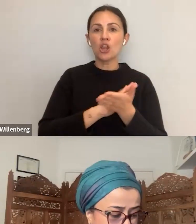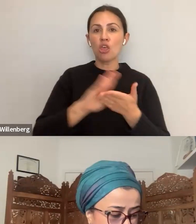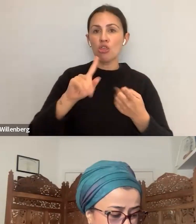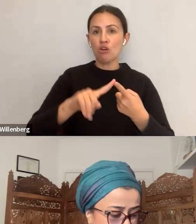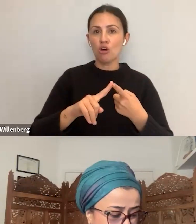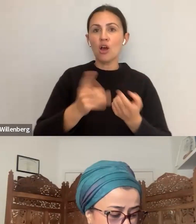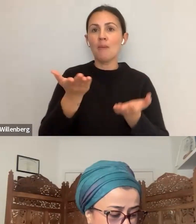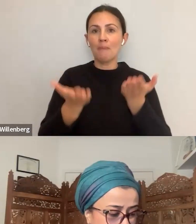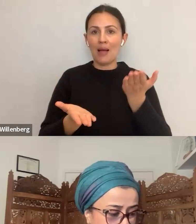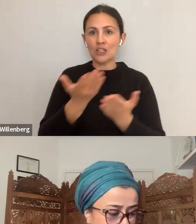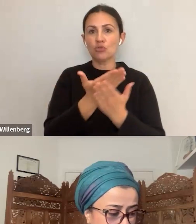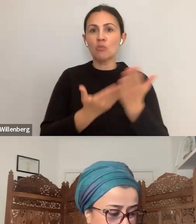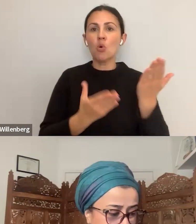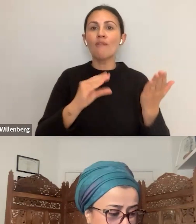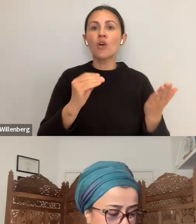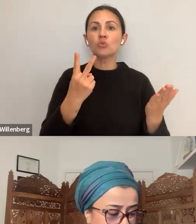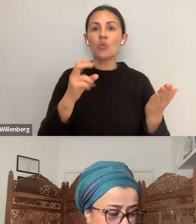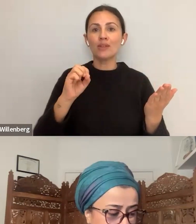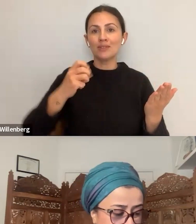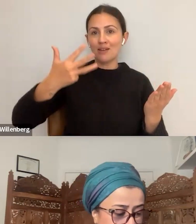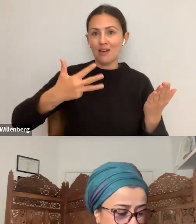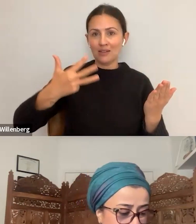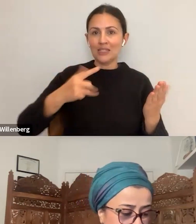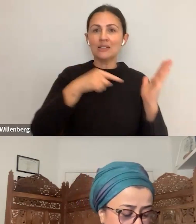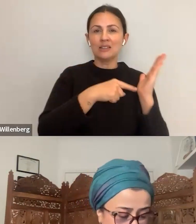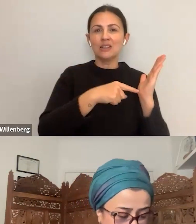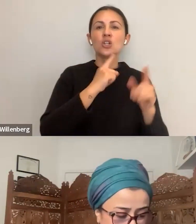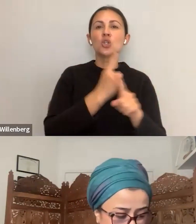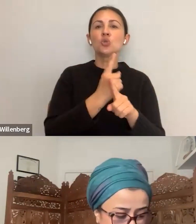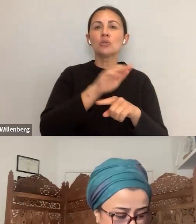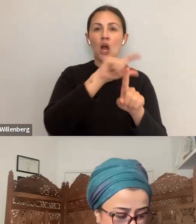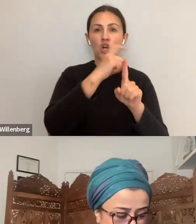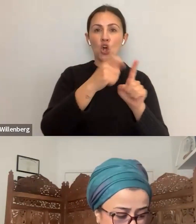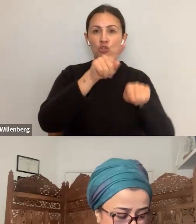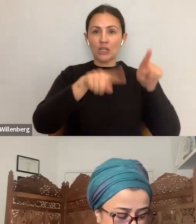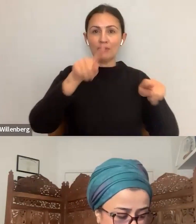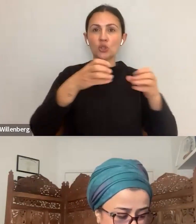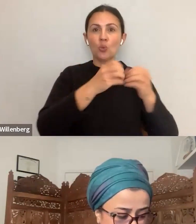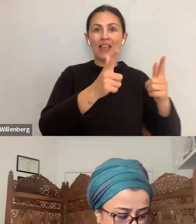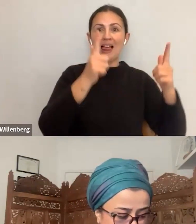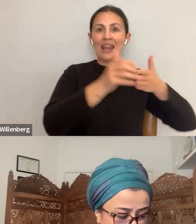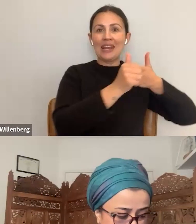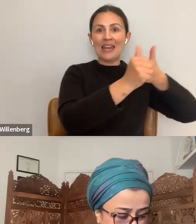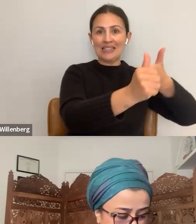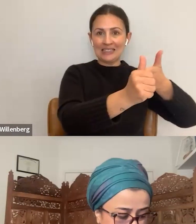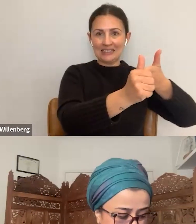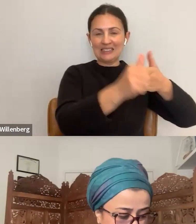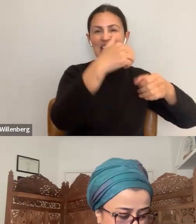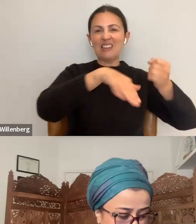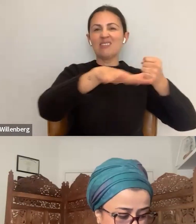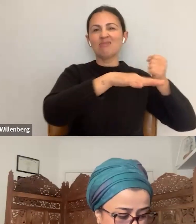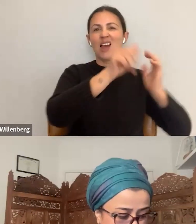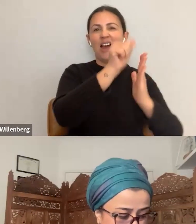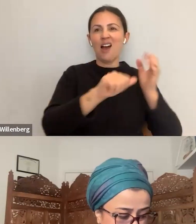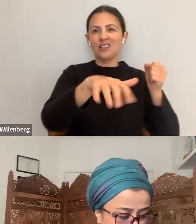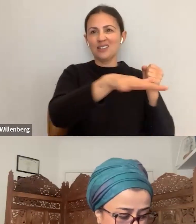2019. It was a report on cultural diversity in leadership with the Australian arts, screen and creative sectors. It's